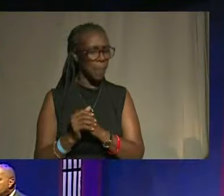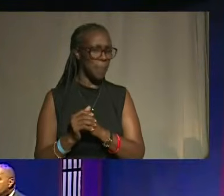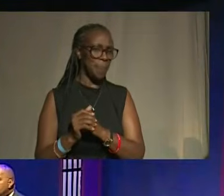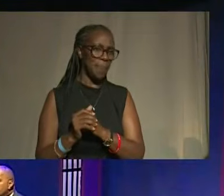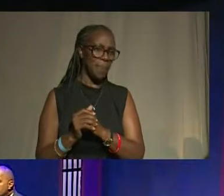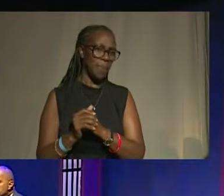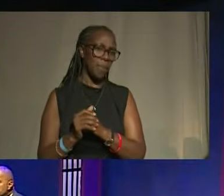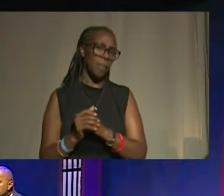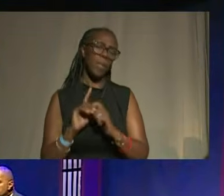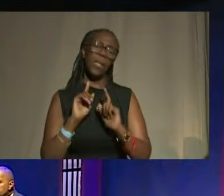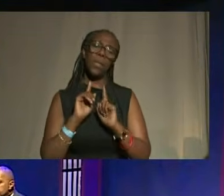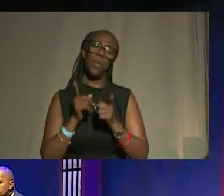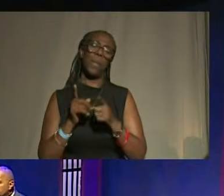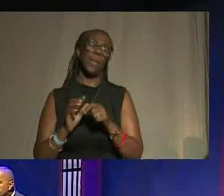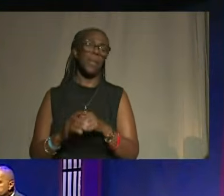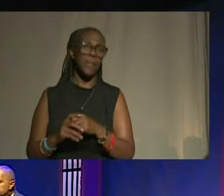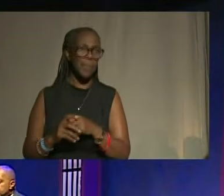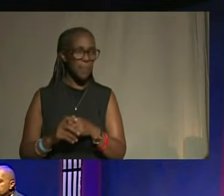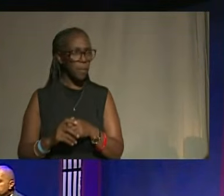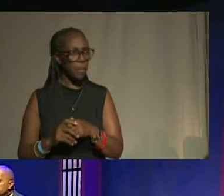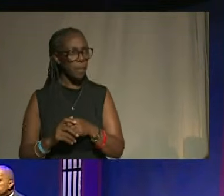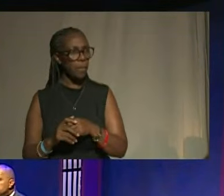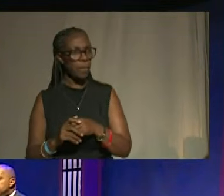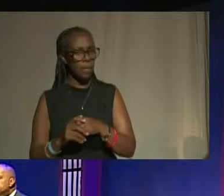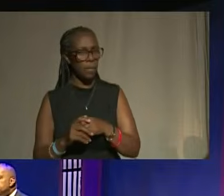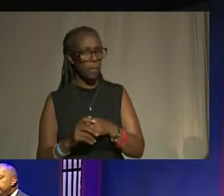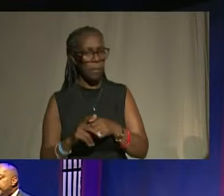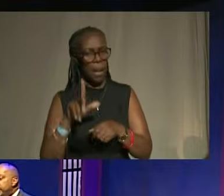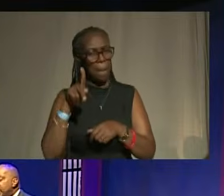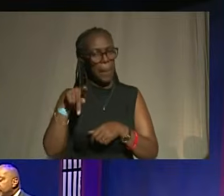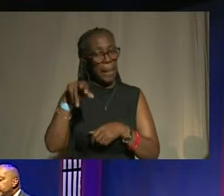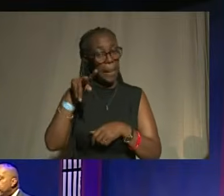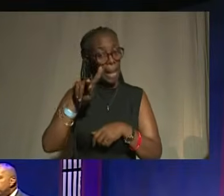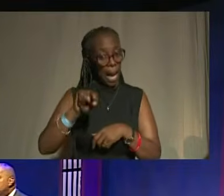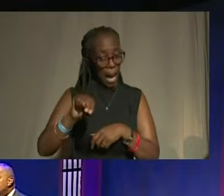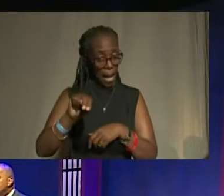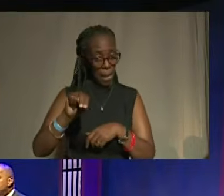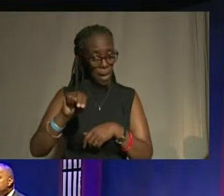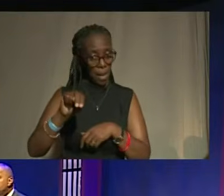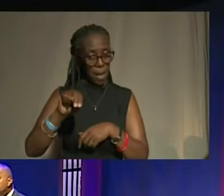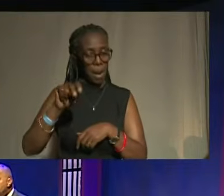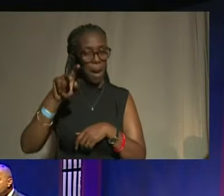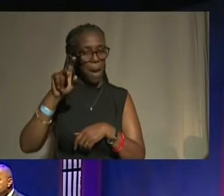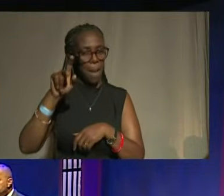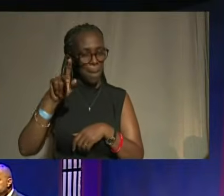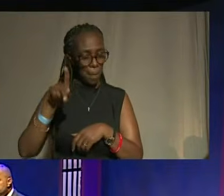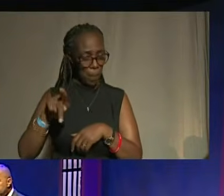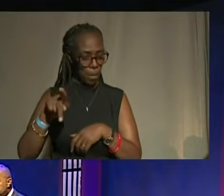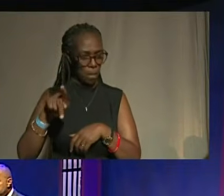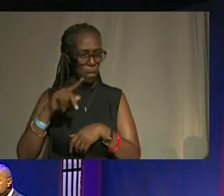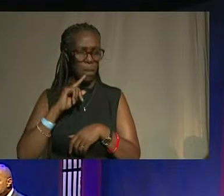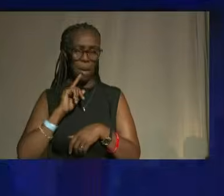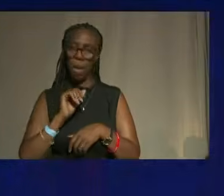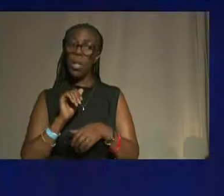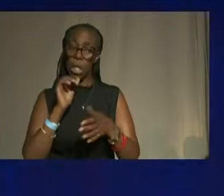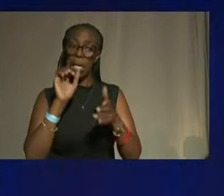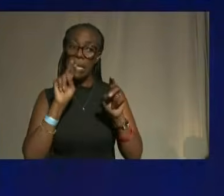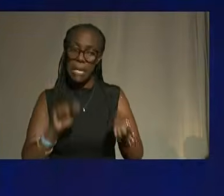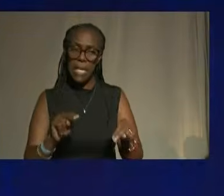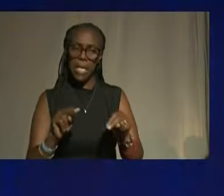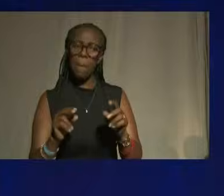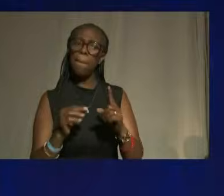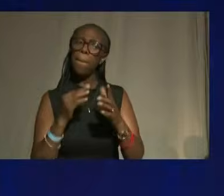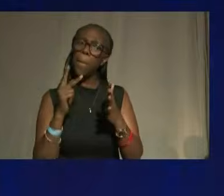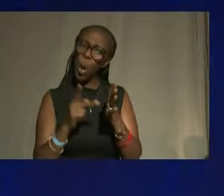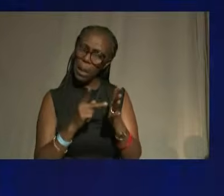PNP. It's clear that there's no policy to deal with this. This is where we have to work with our CARICOM states to develop a